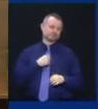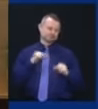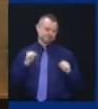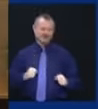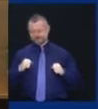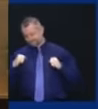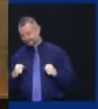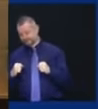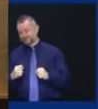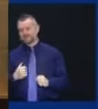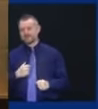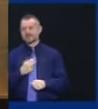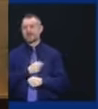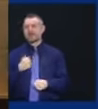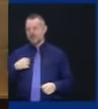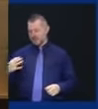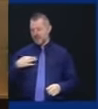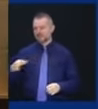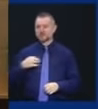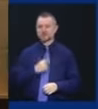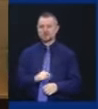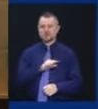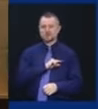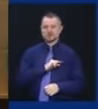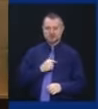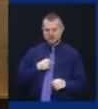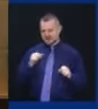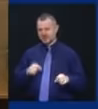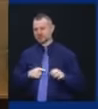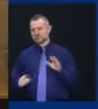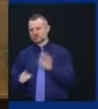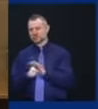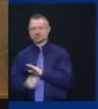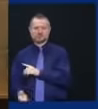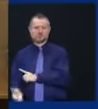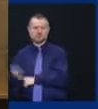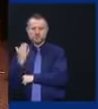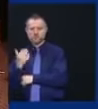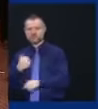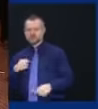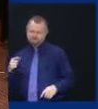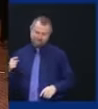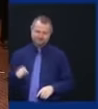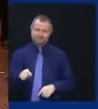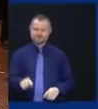above, I'm eligible to take it, so I'll be here first thing in the morning.